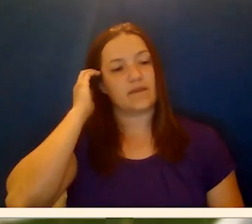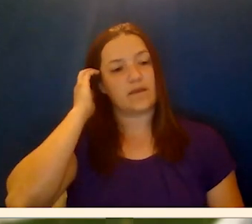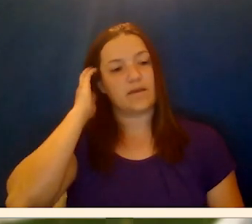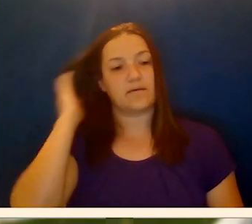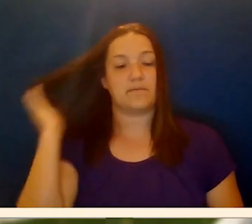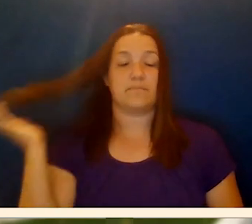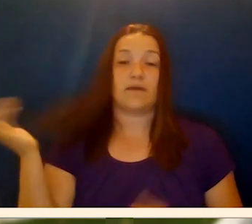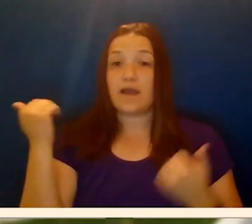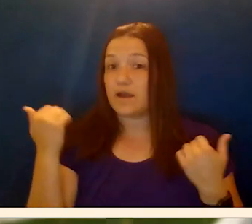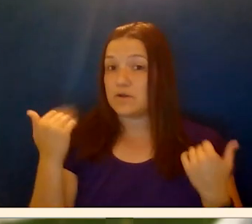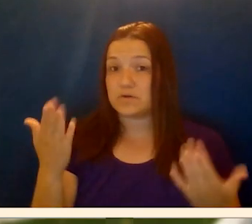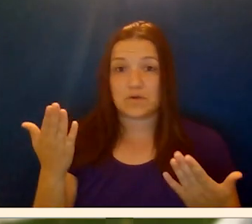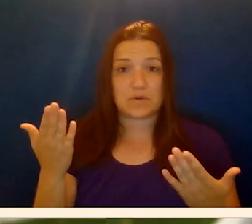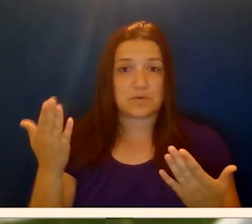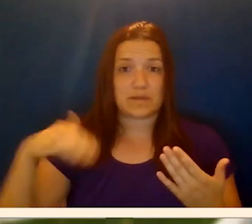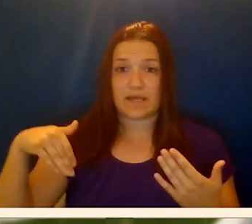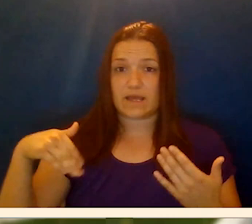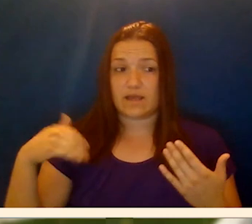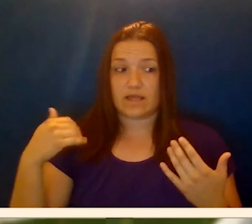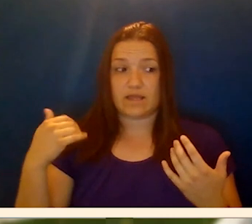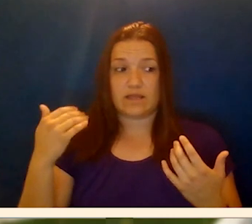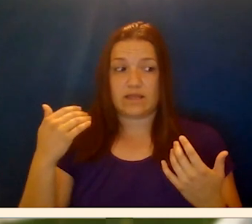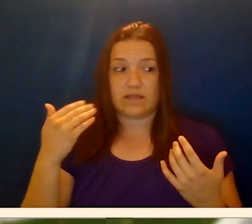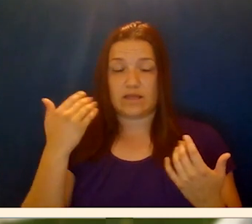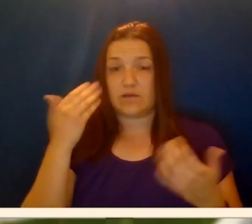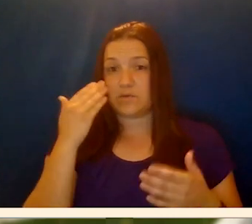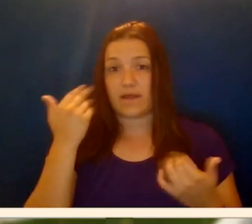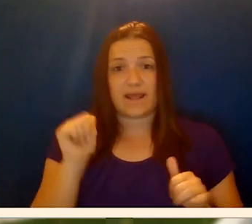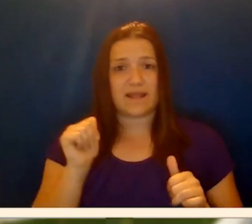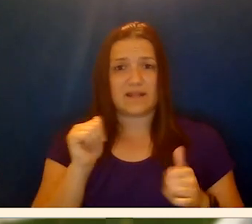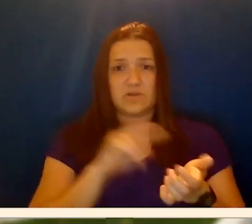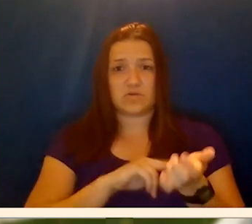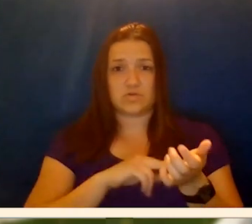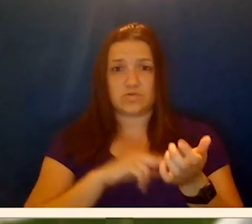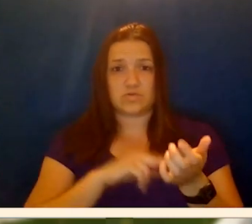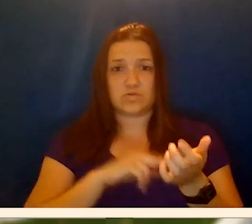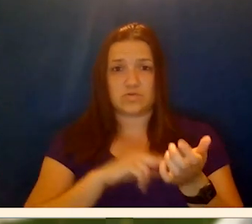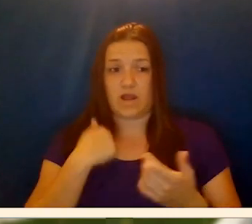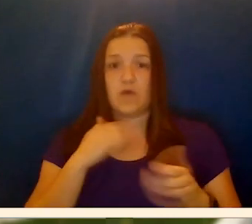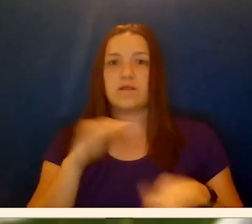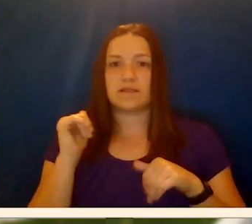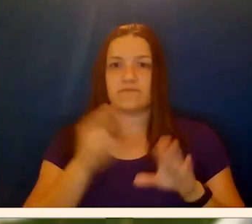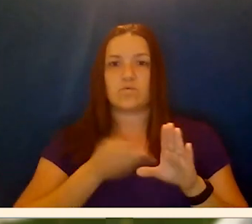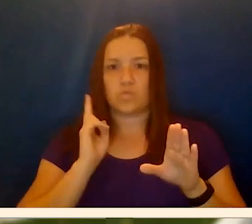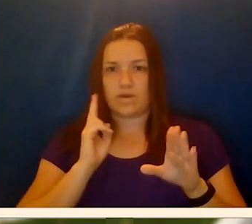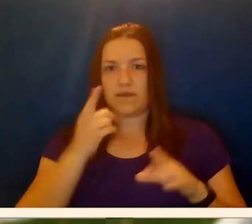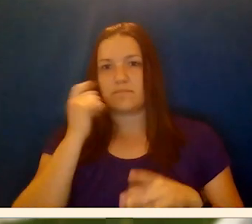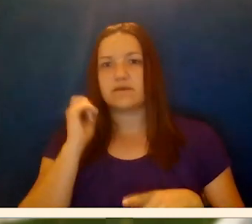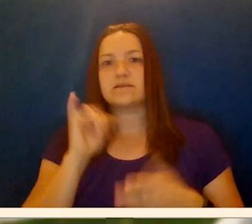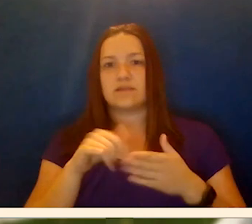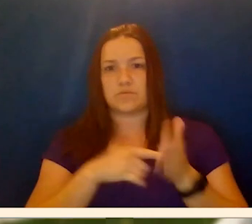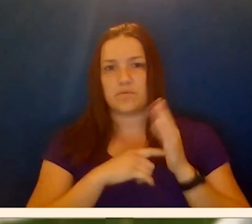aware of any nurses that have indicated their intention to leave or resign because of the